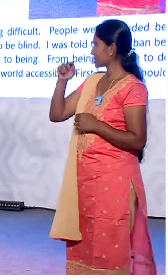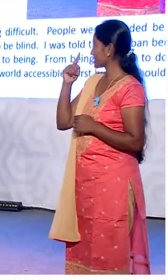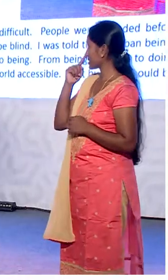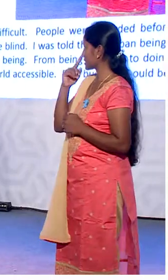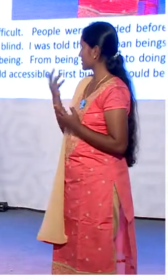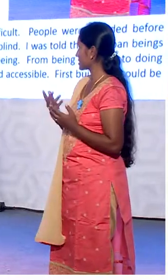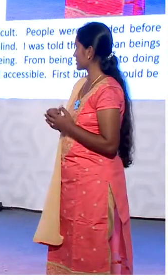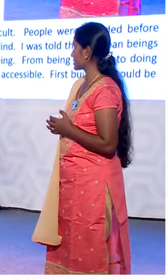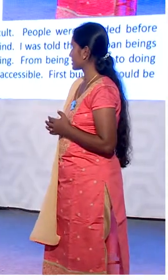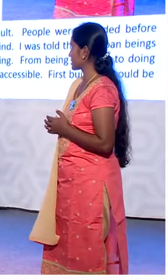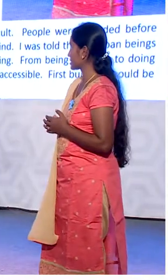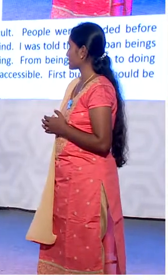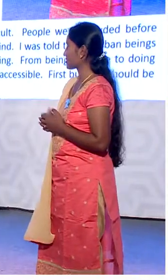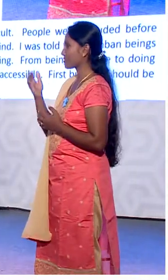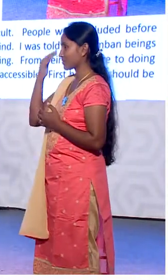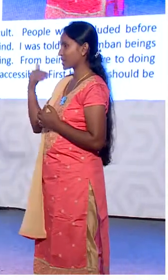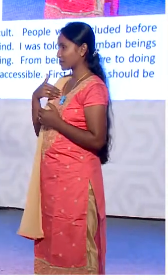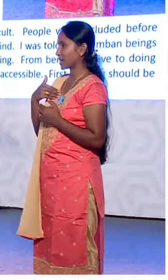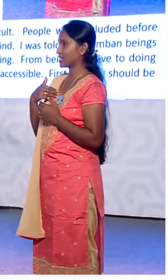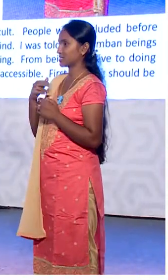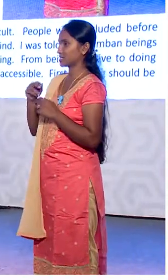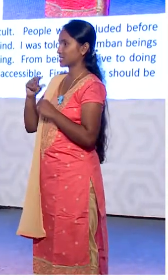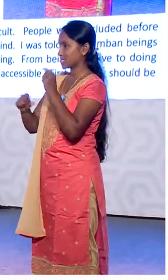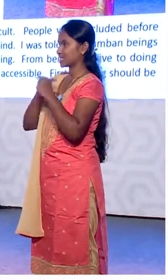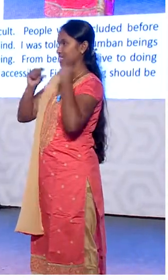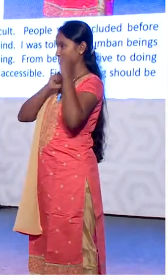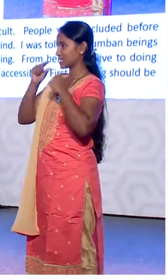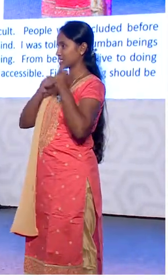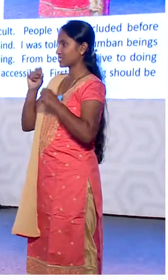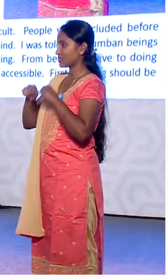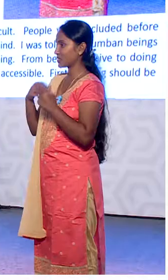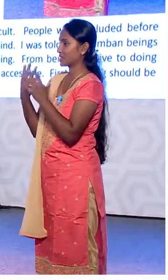why is my generation failing to do inclusion?